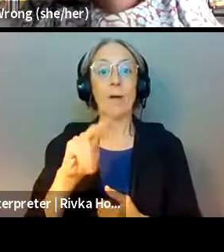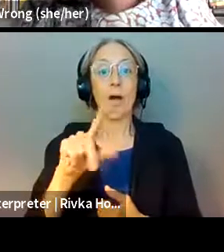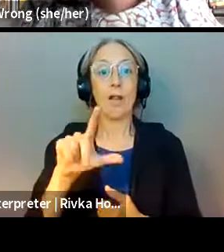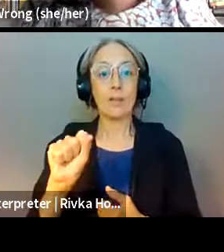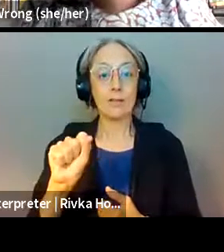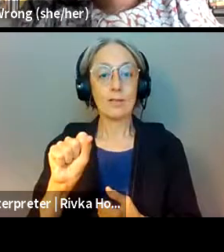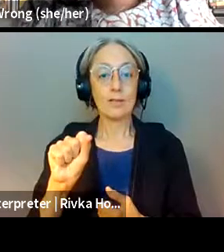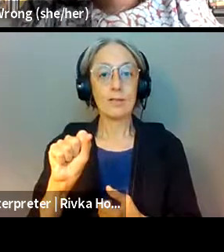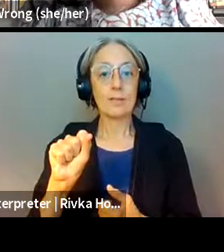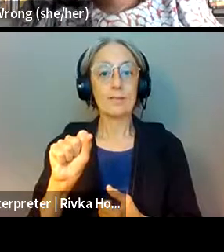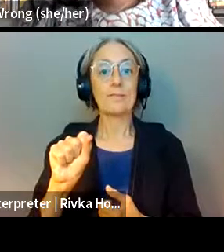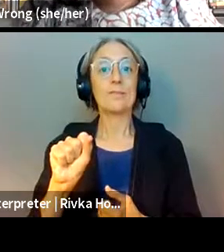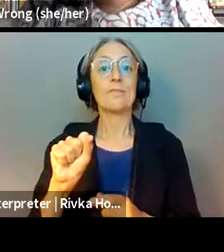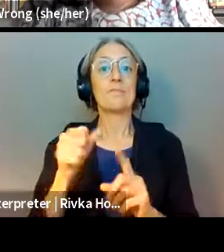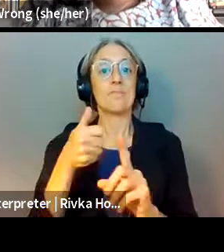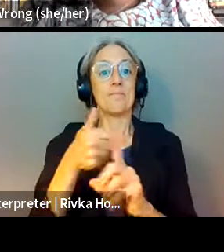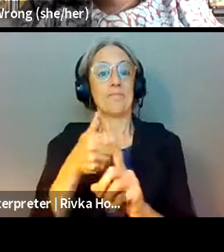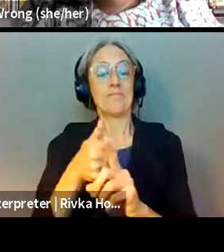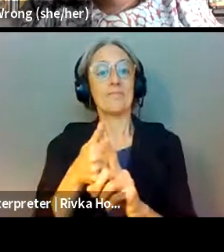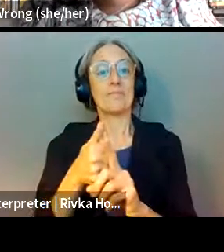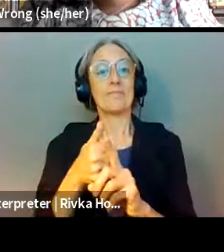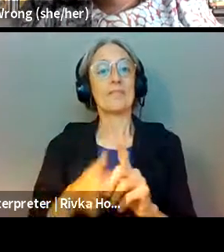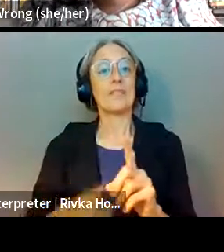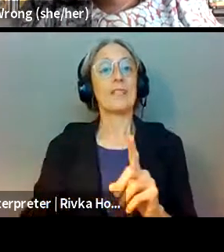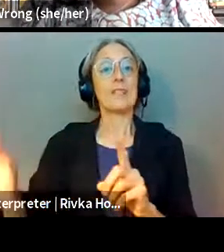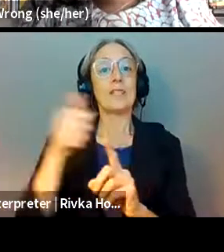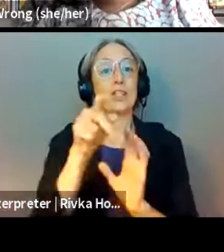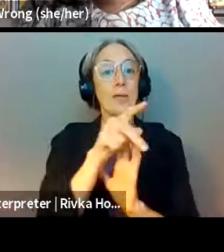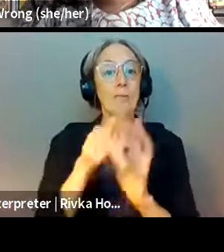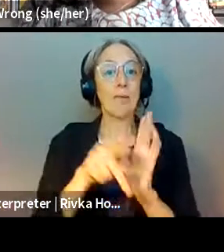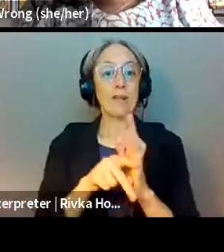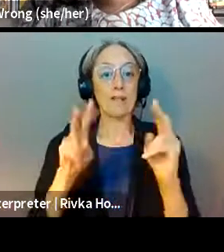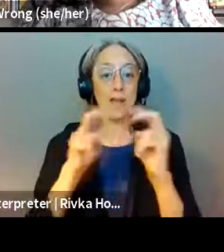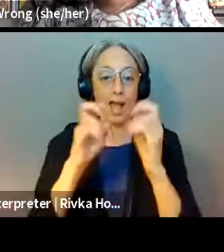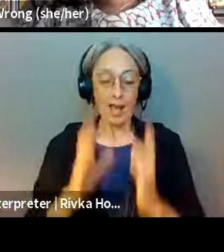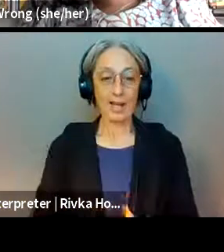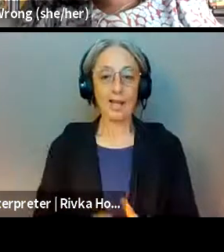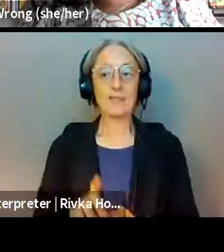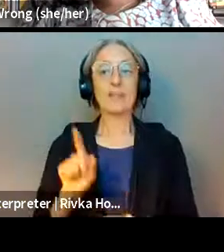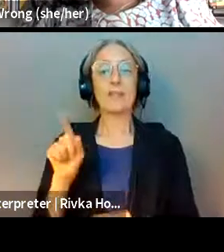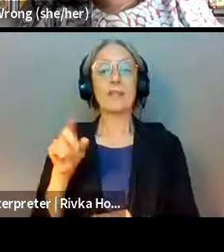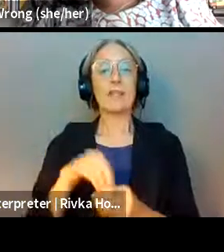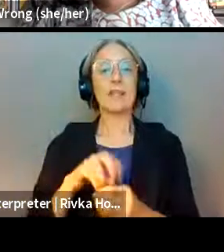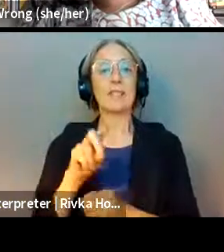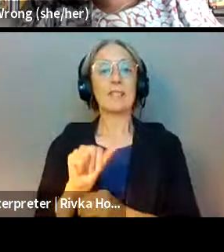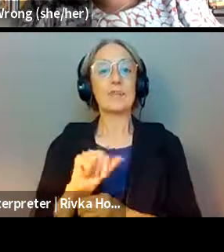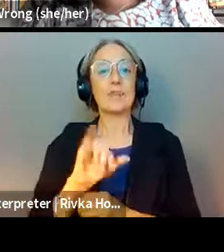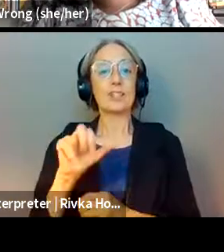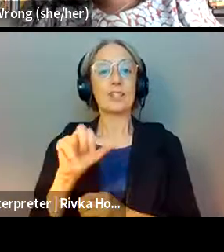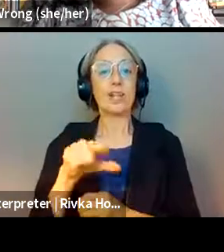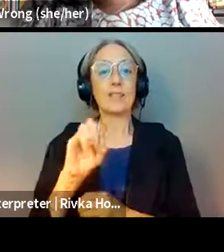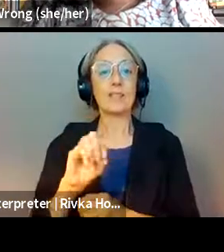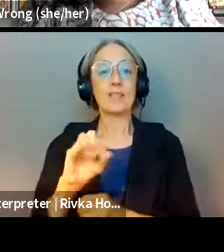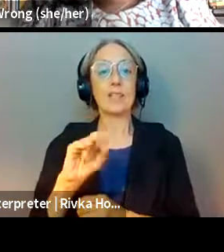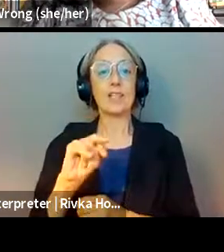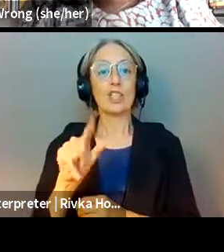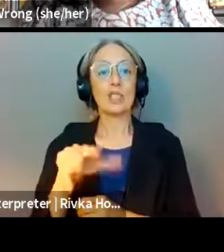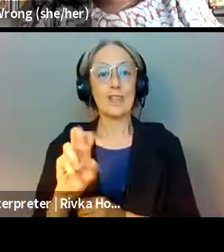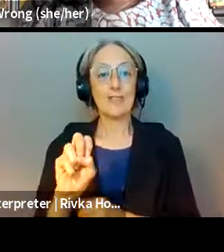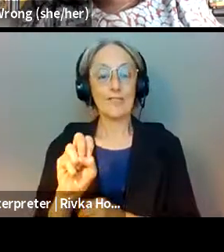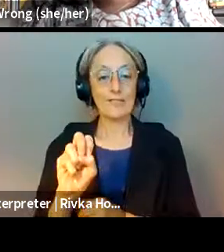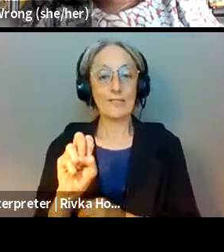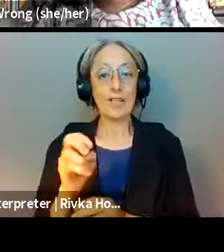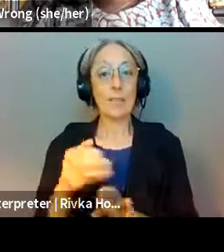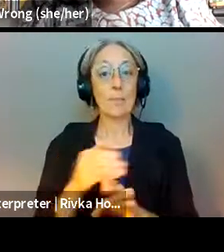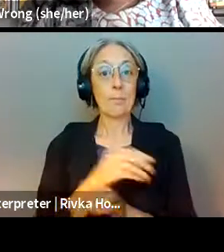who is our senior policy analyst at the Disability Justice Initiative. Prior to joining